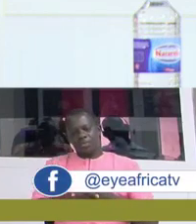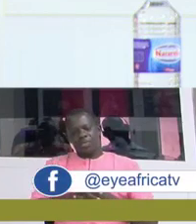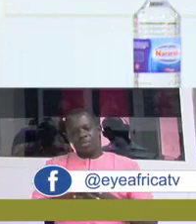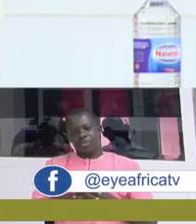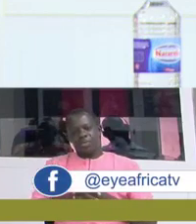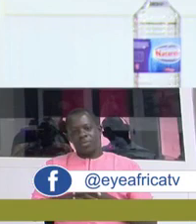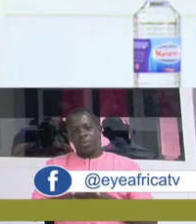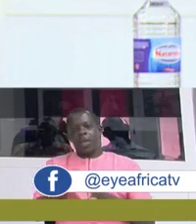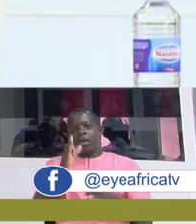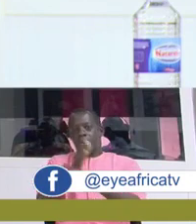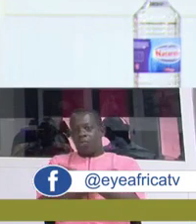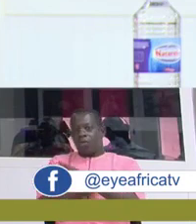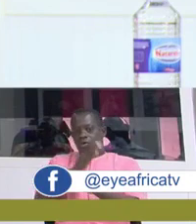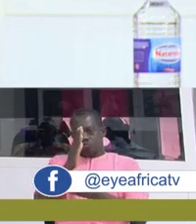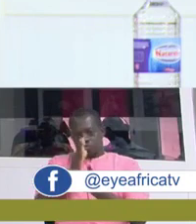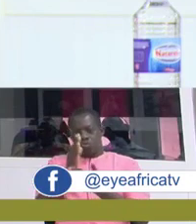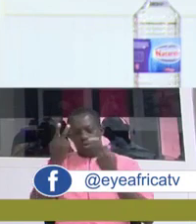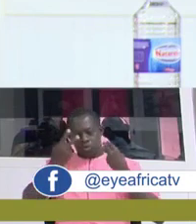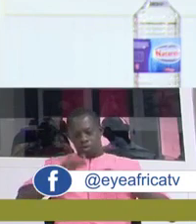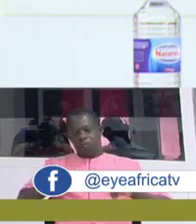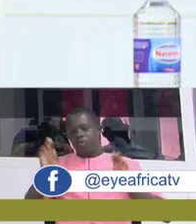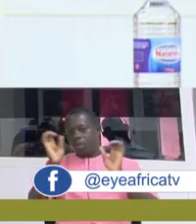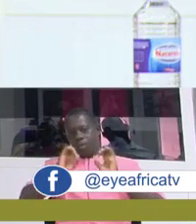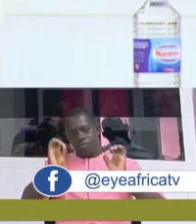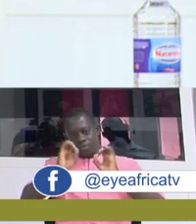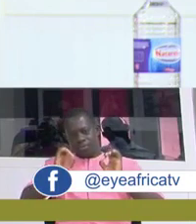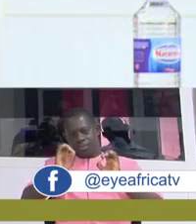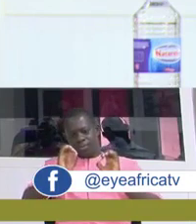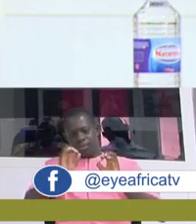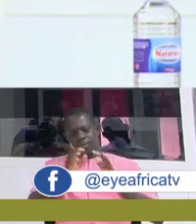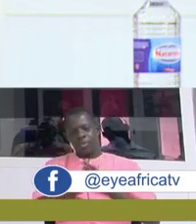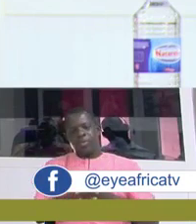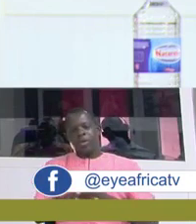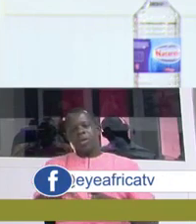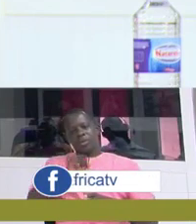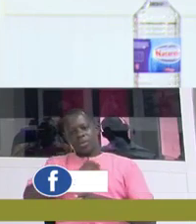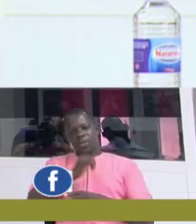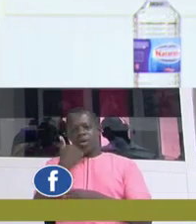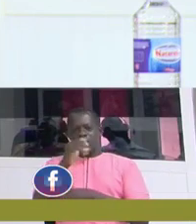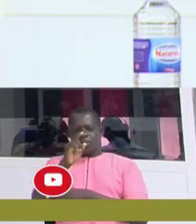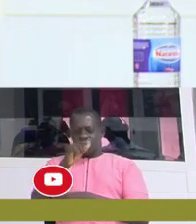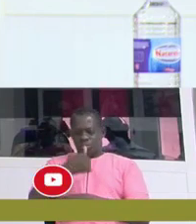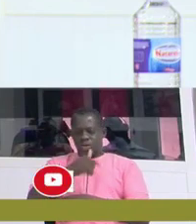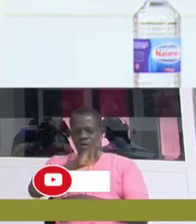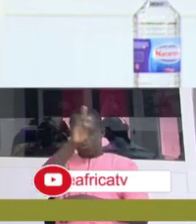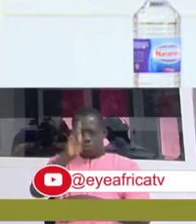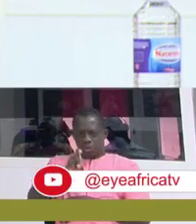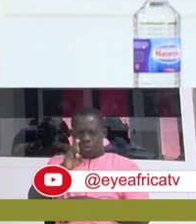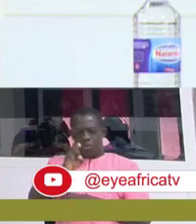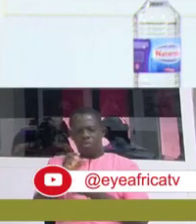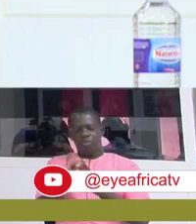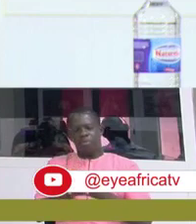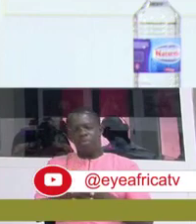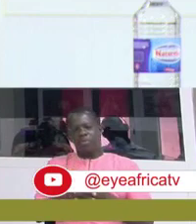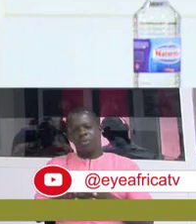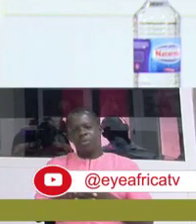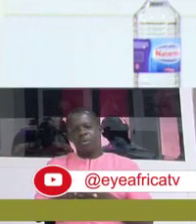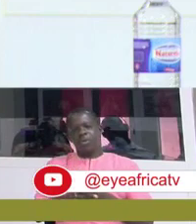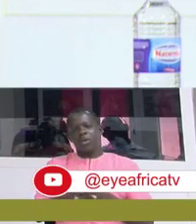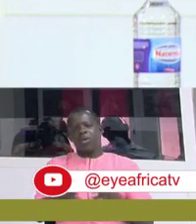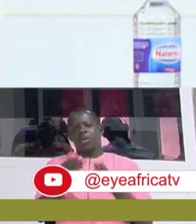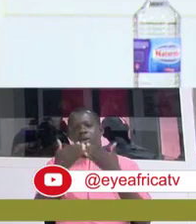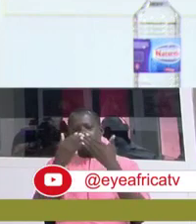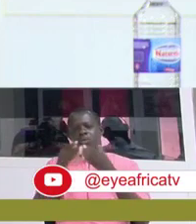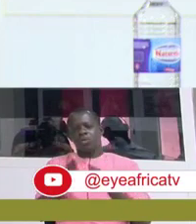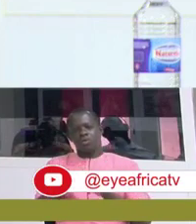Utumo uniform tala. That time he was not dressed in uniforms. Kwaya nyininka. He said he asked him. Akai ko itebe